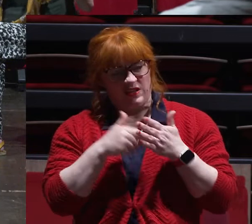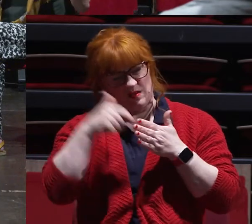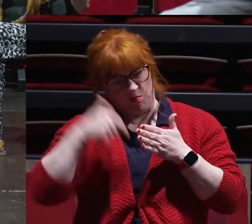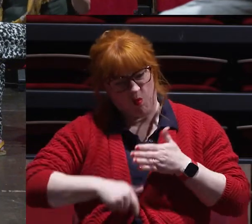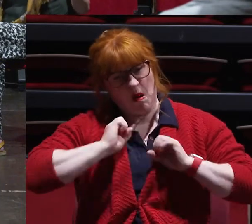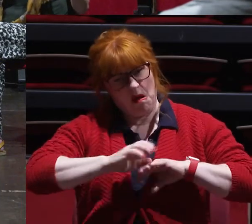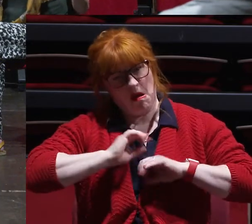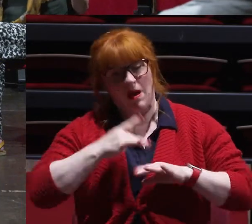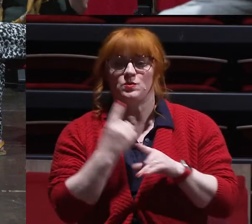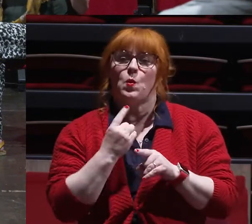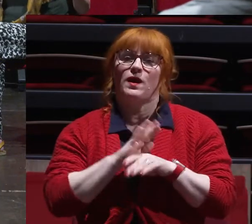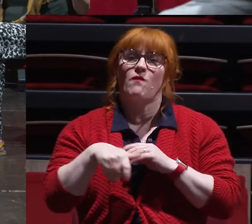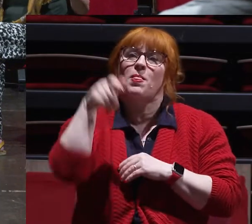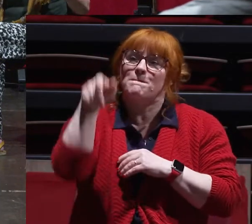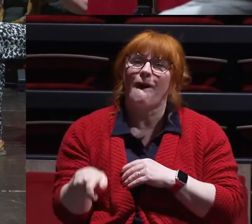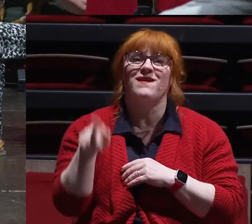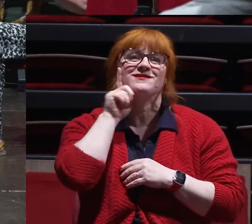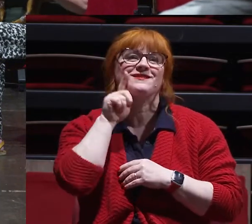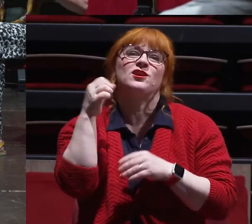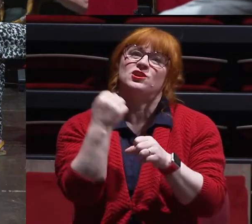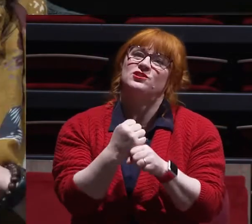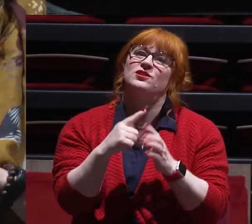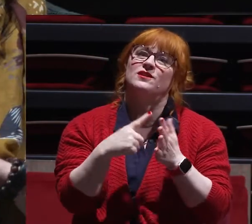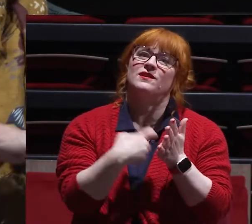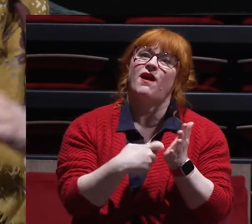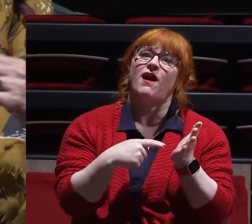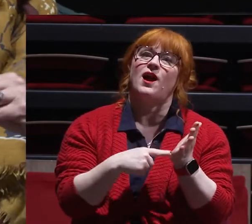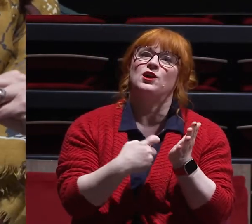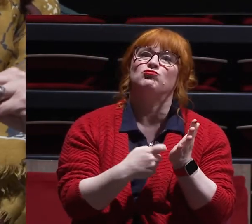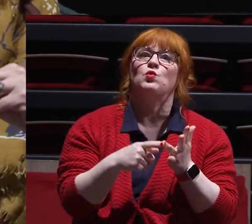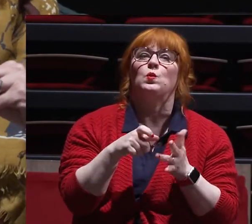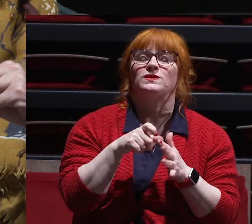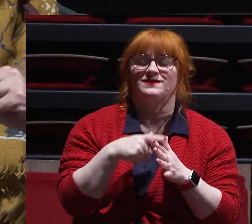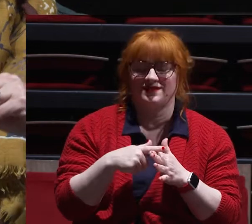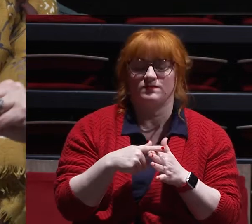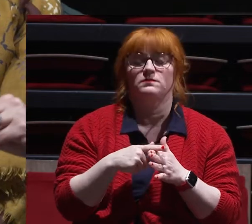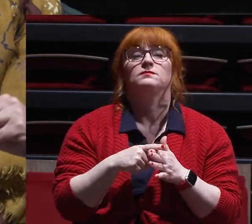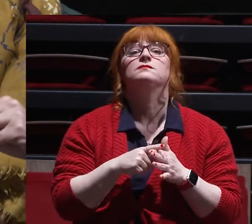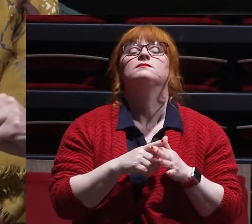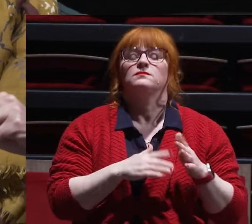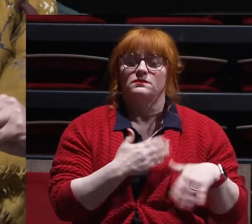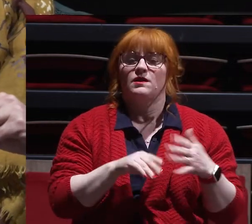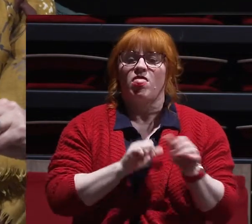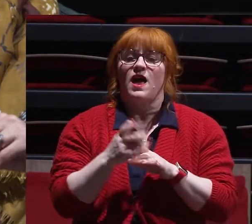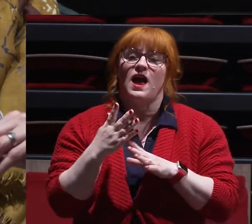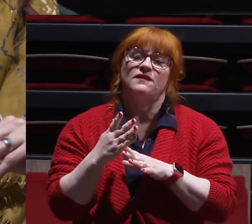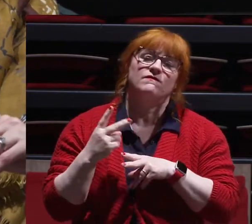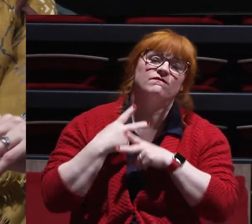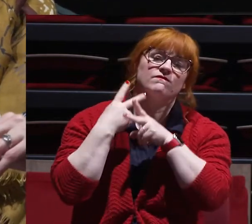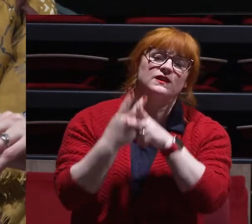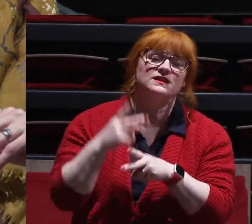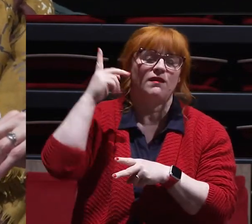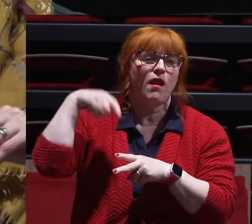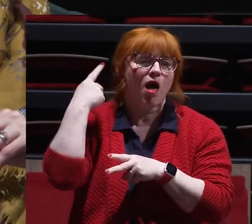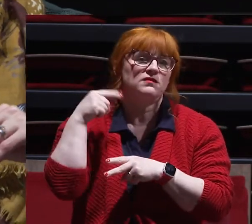of pieces about Gertrude and her life. And then around the same time, I went to an amazing place